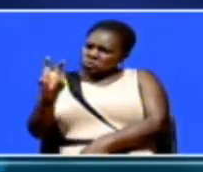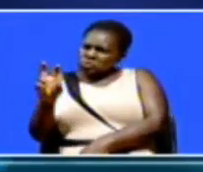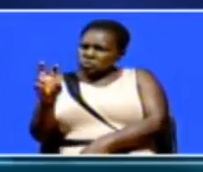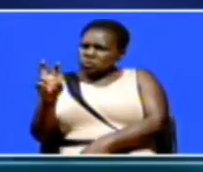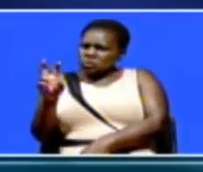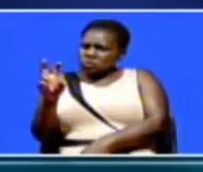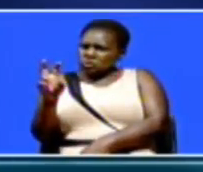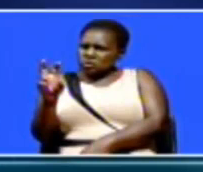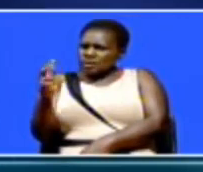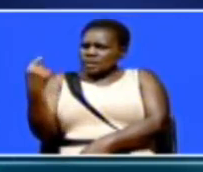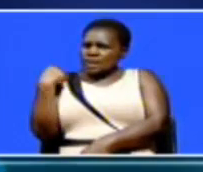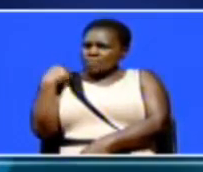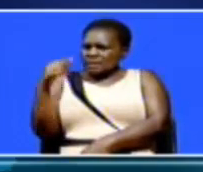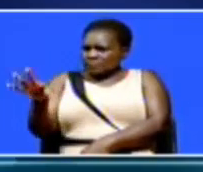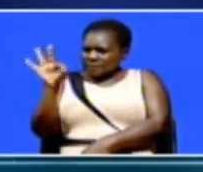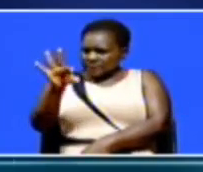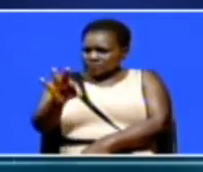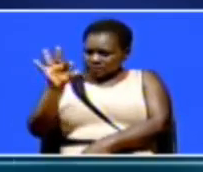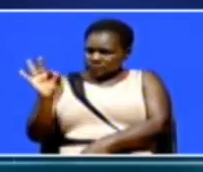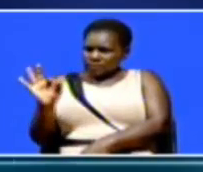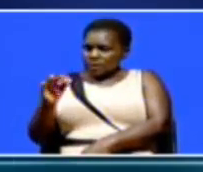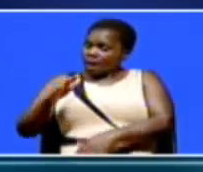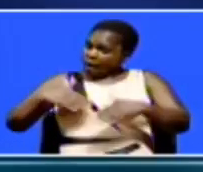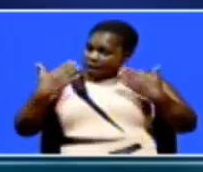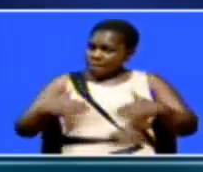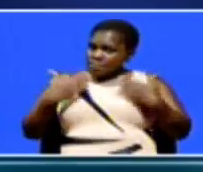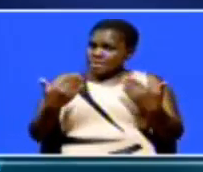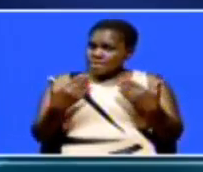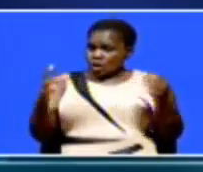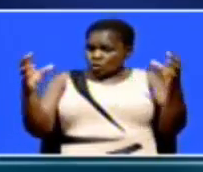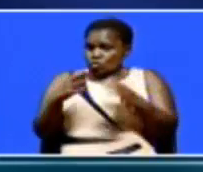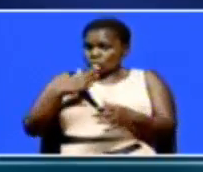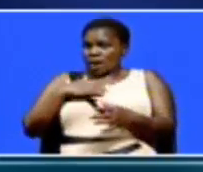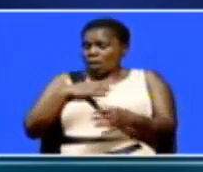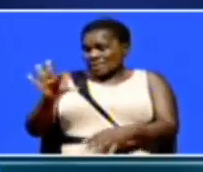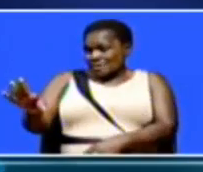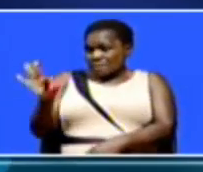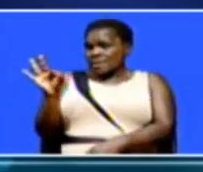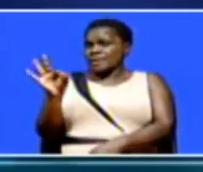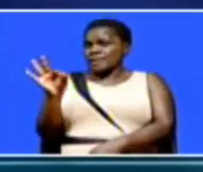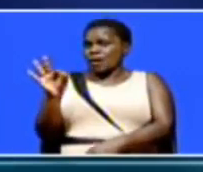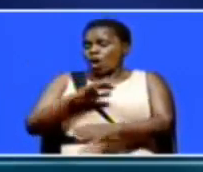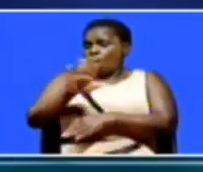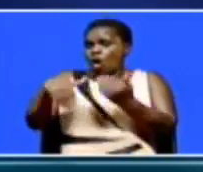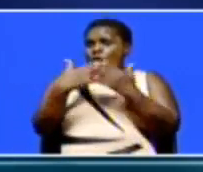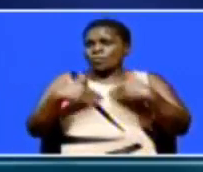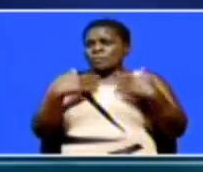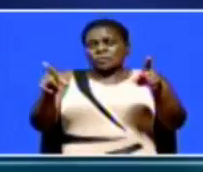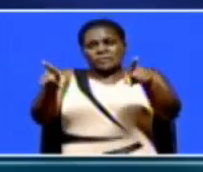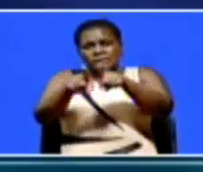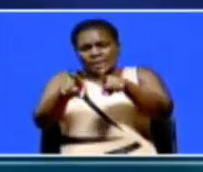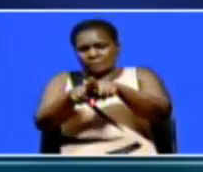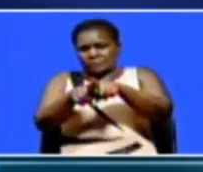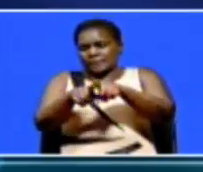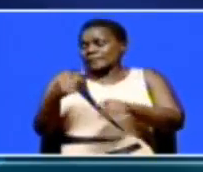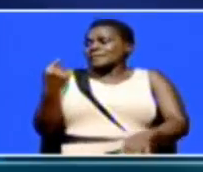and that's why you find these numbers being picked up. And we should be happy that our teams have actually picked all those people. And again,